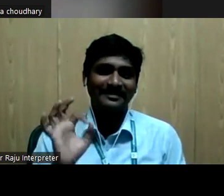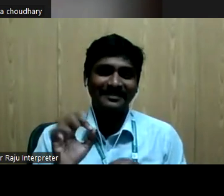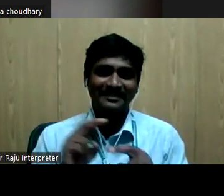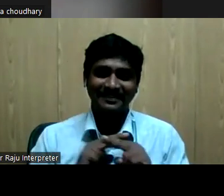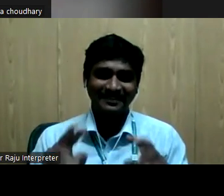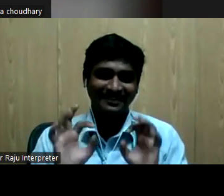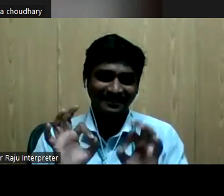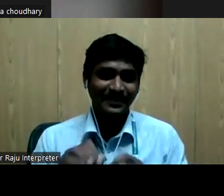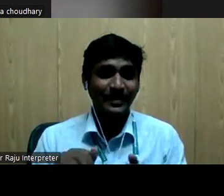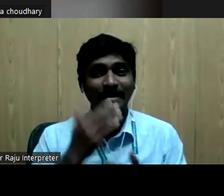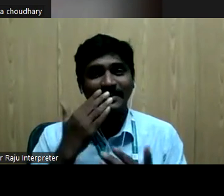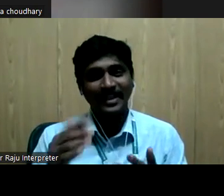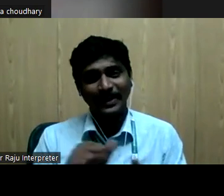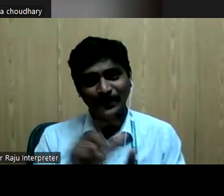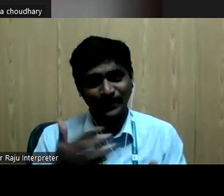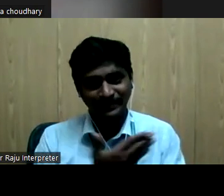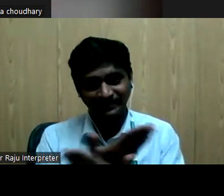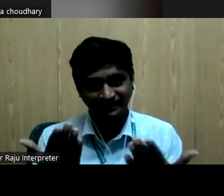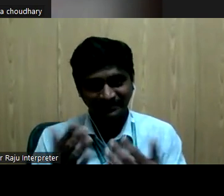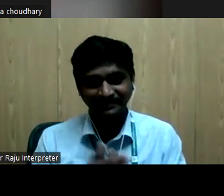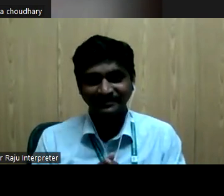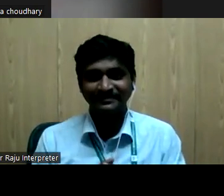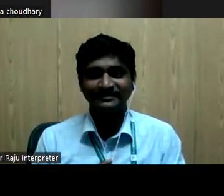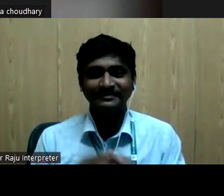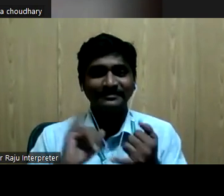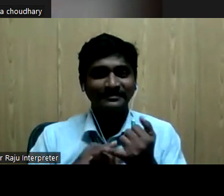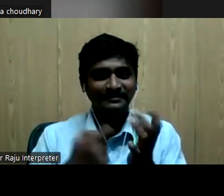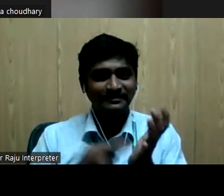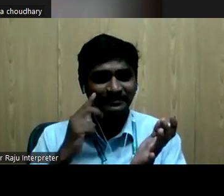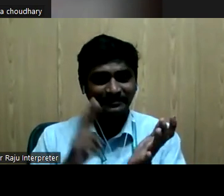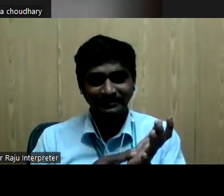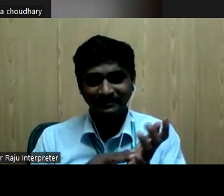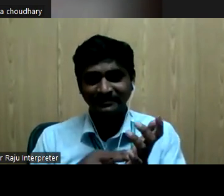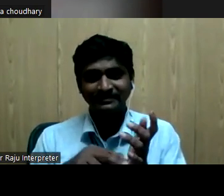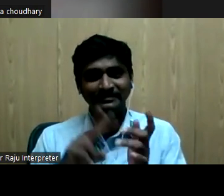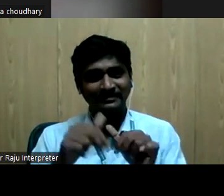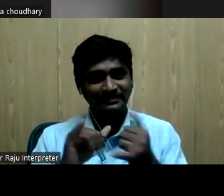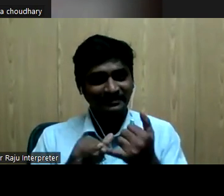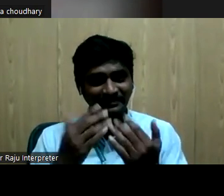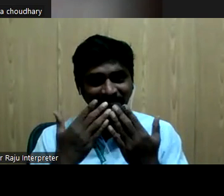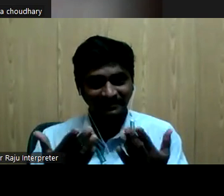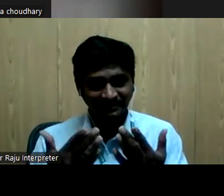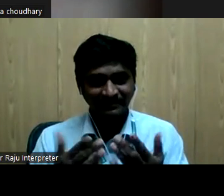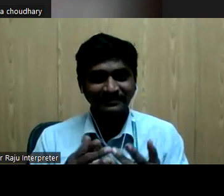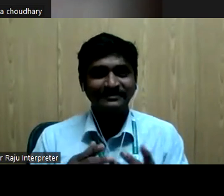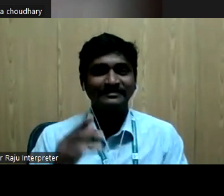thank all of you, Srinivasulu ji, Madhusudhan ji, Anil, and Krishna, thank you so much